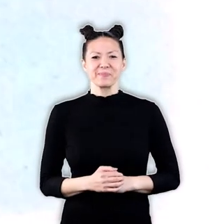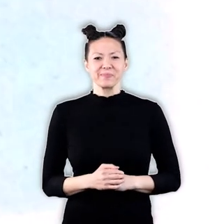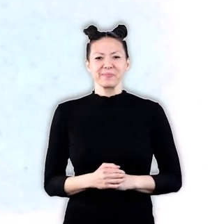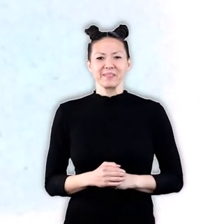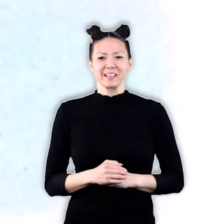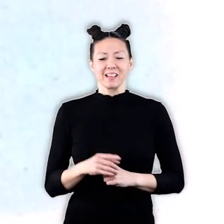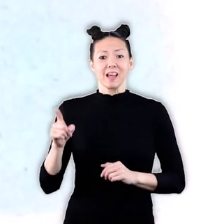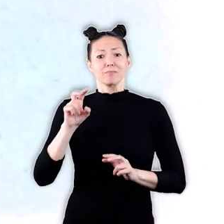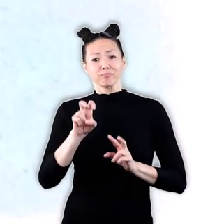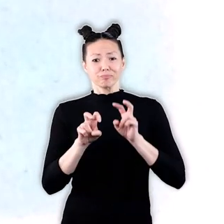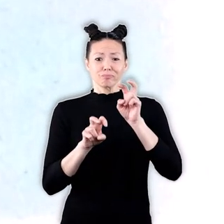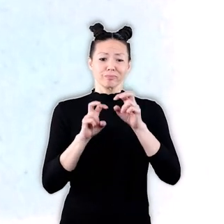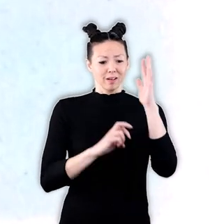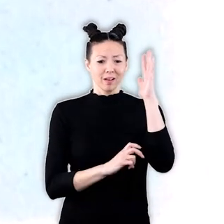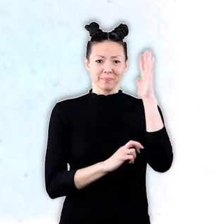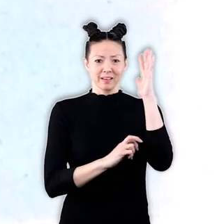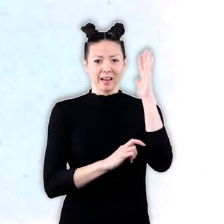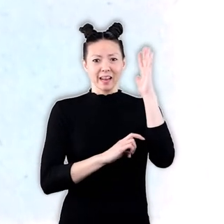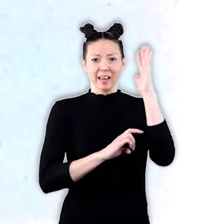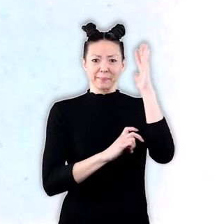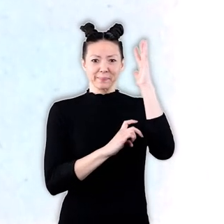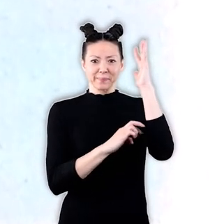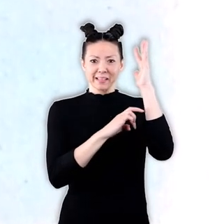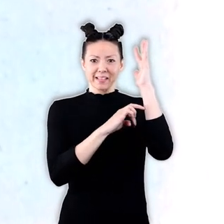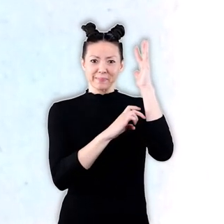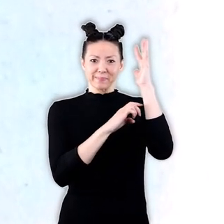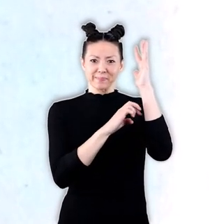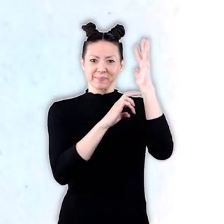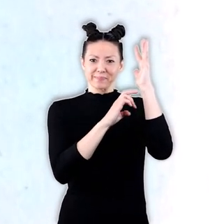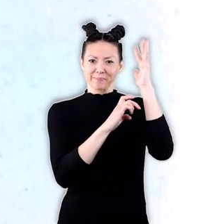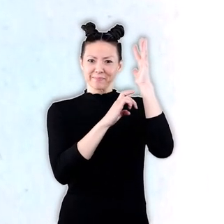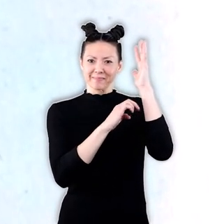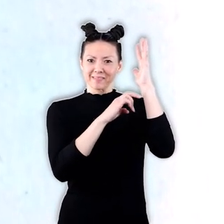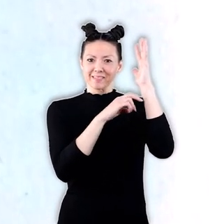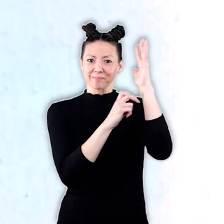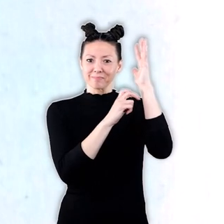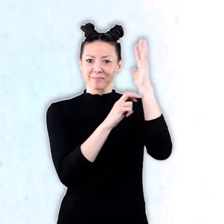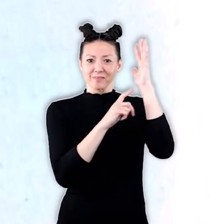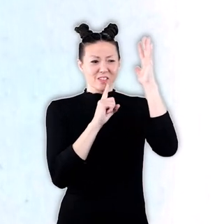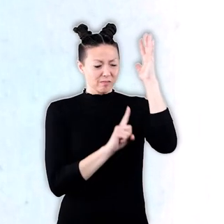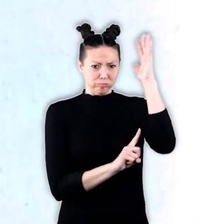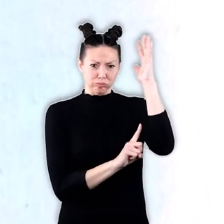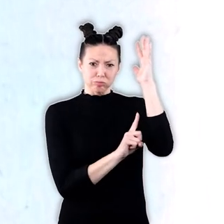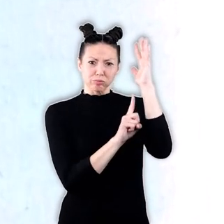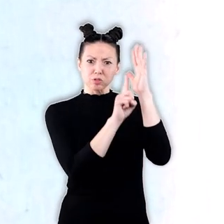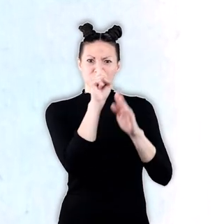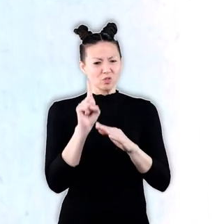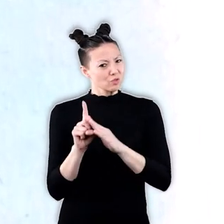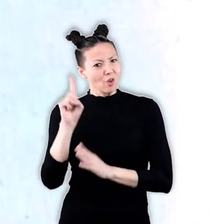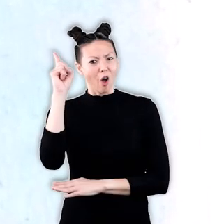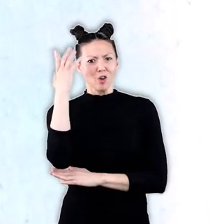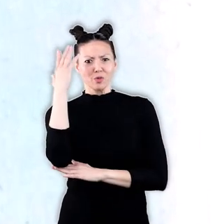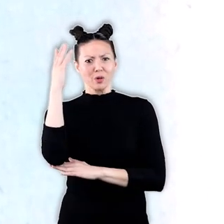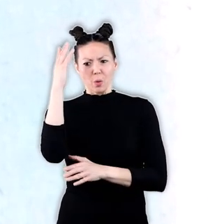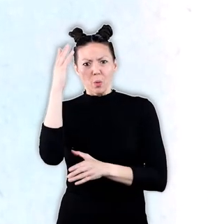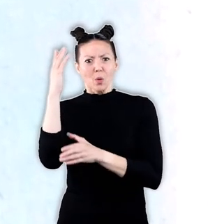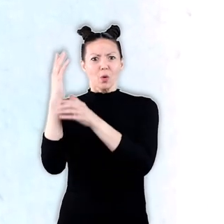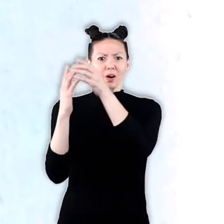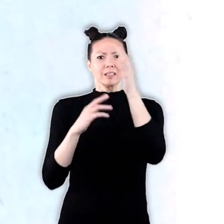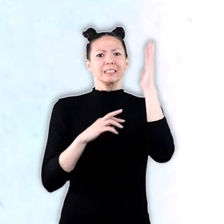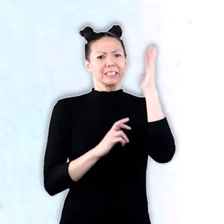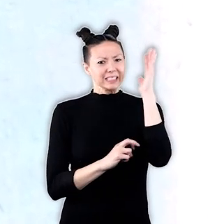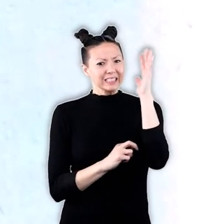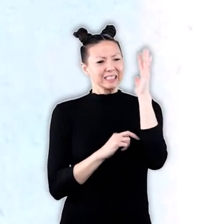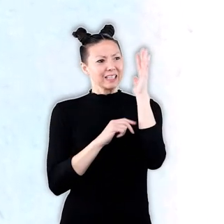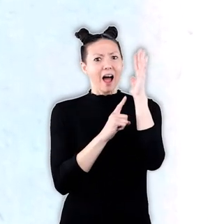So he began to climb the tree. A very tall, slender tree stretches toward a